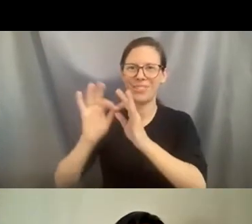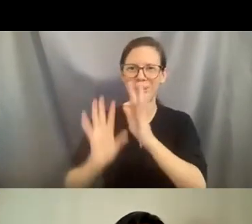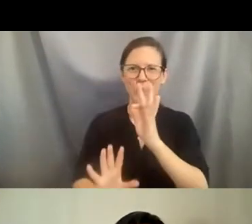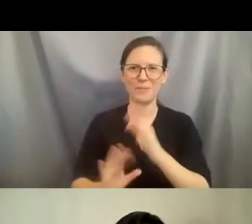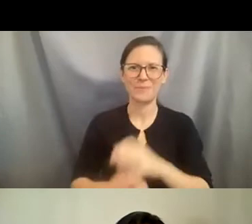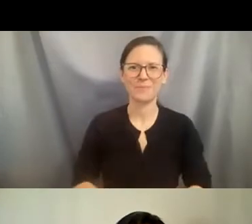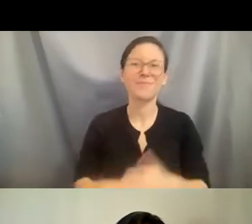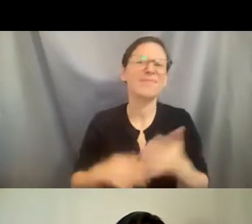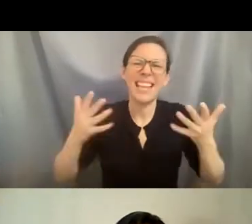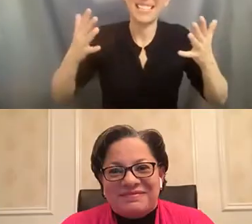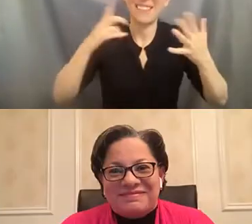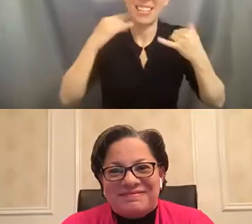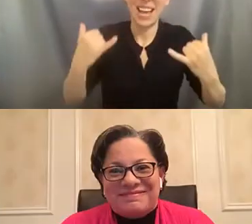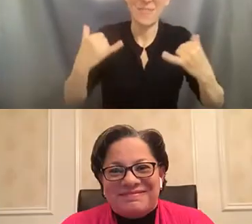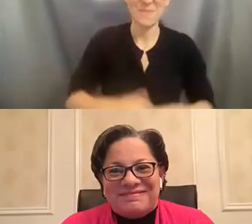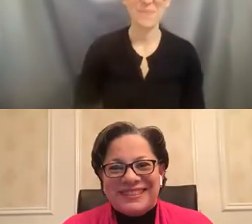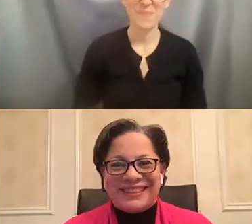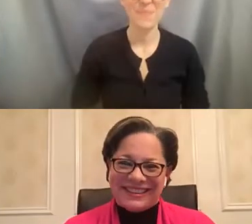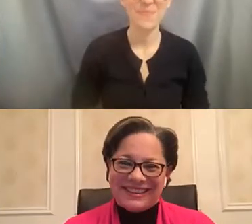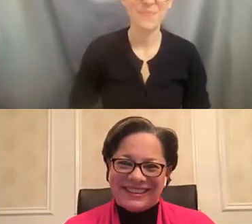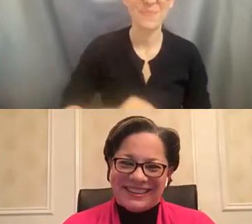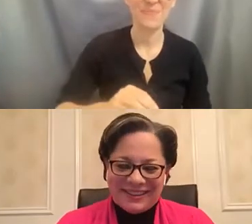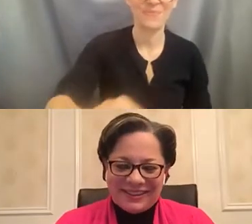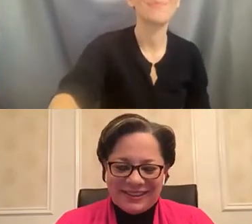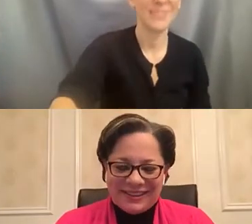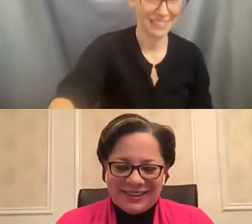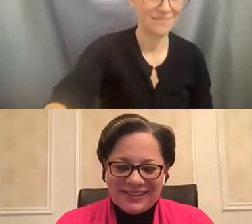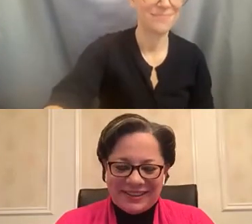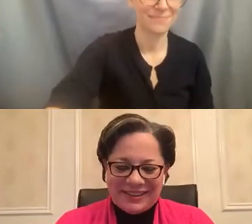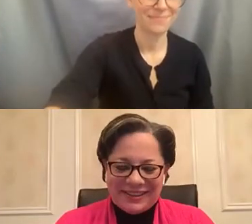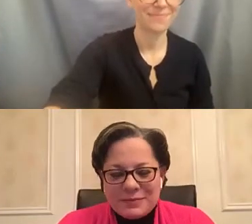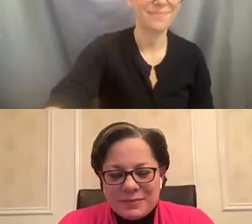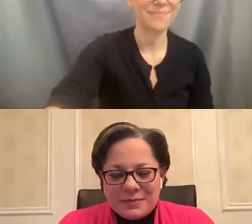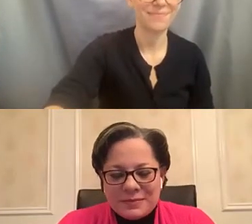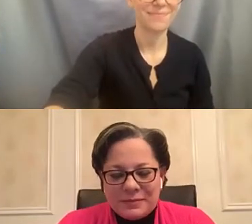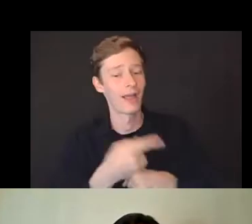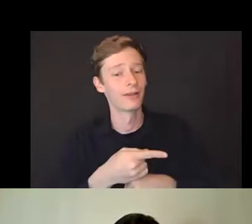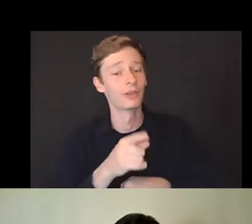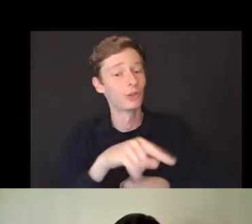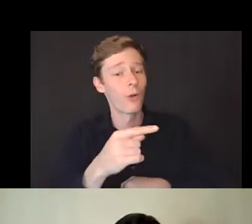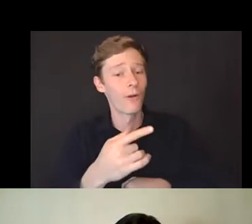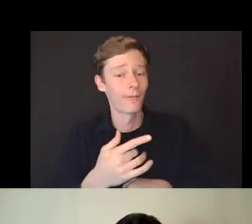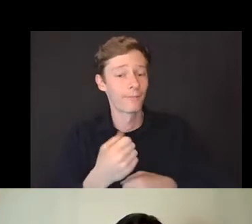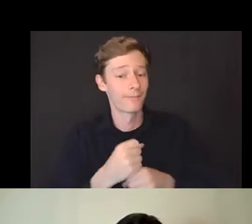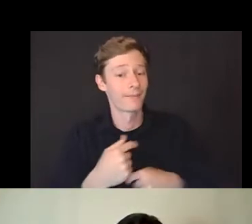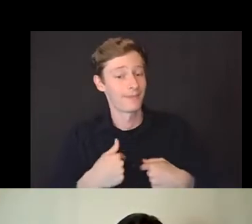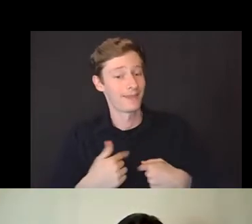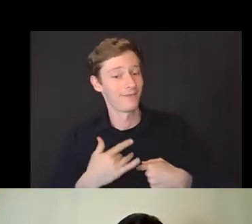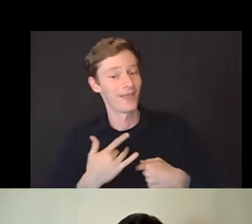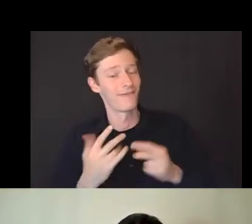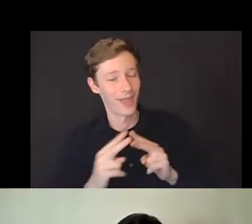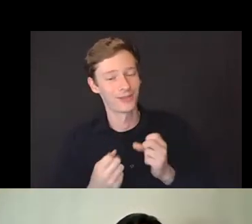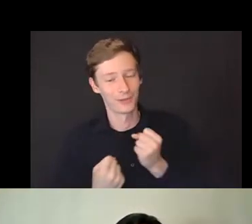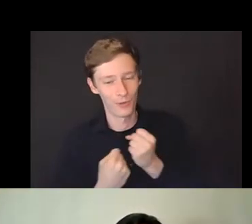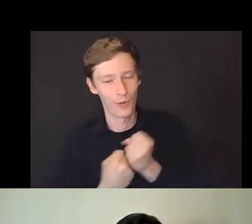So that's all I have to say for the moment. But you guys are making me feel very supported and very good. And I